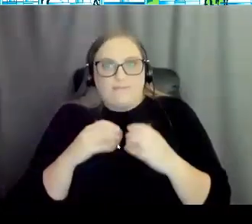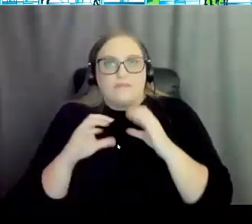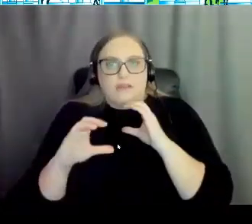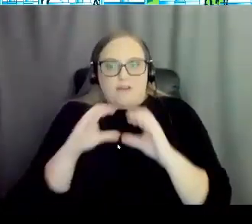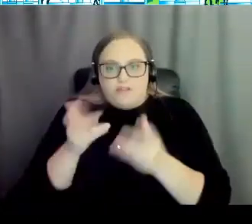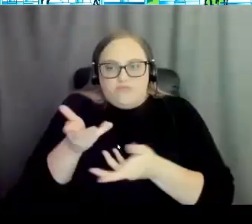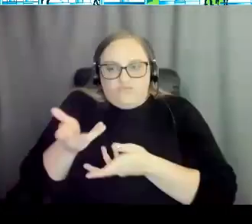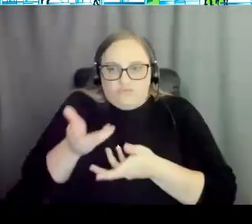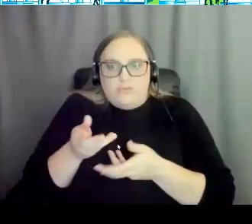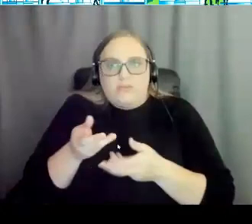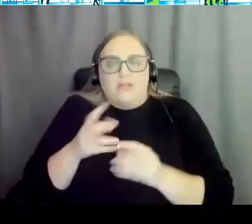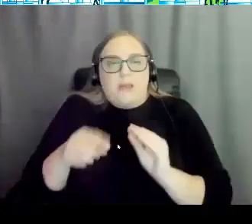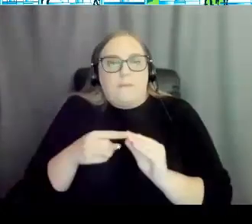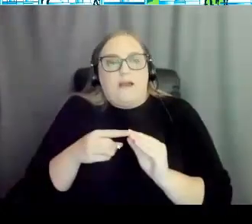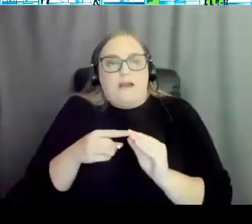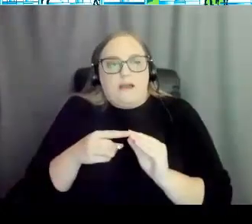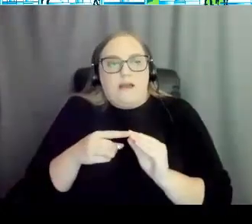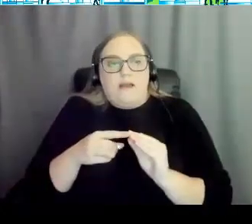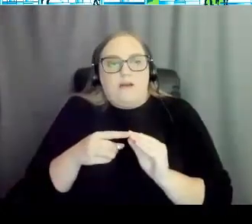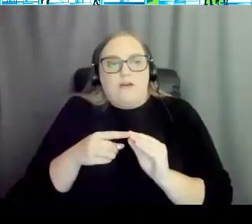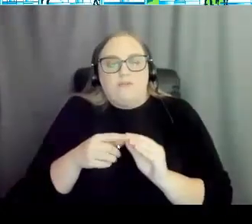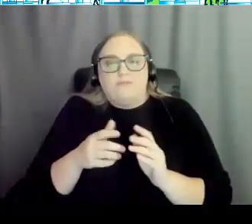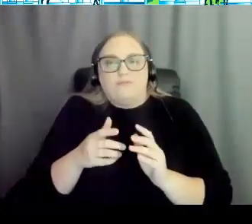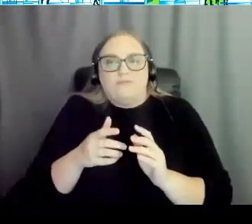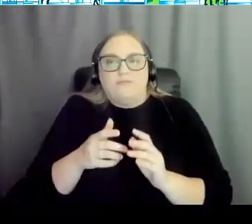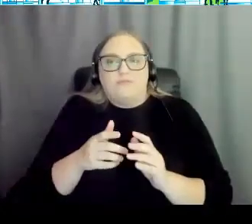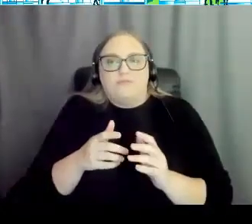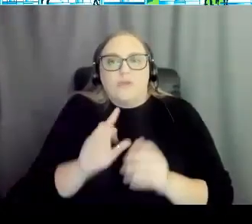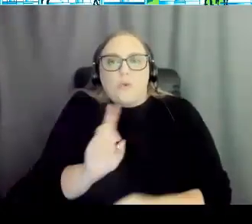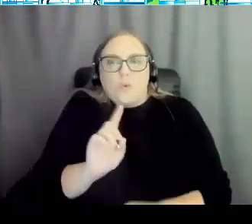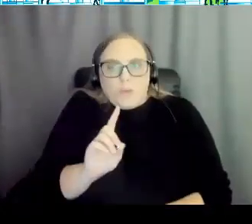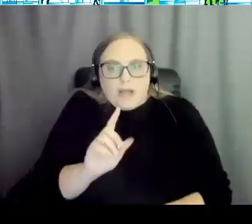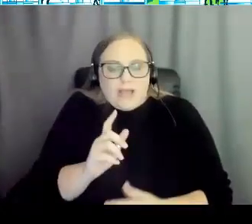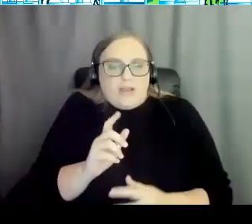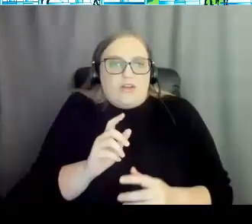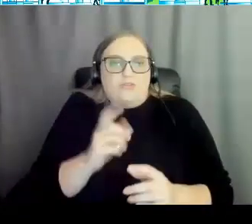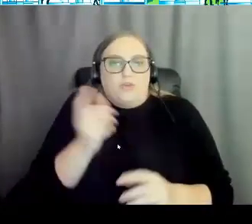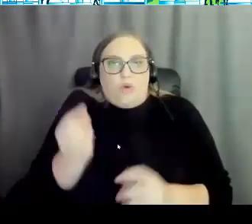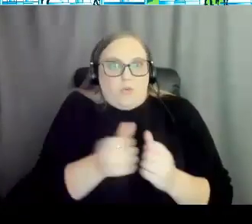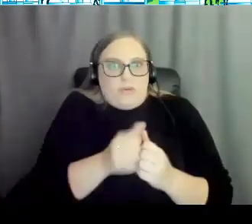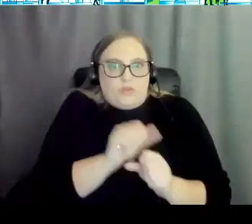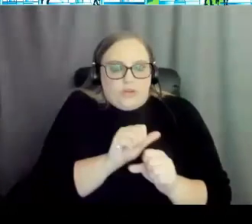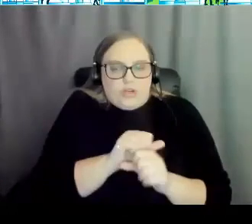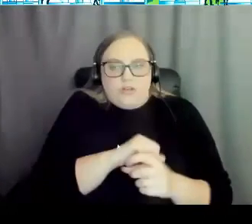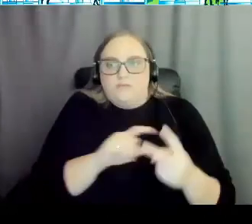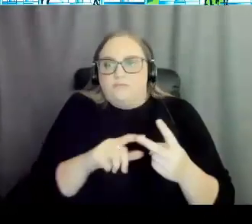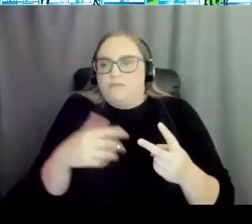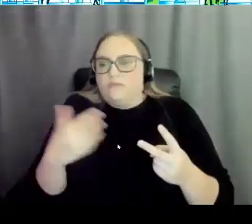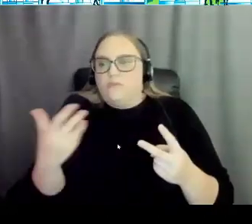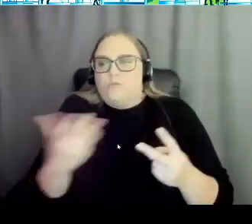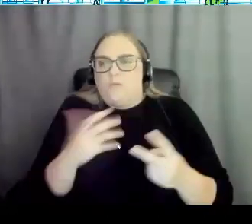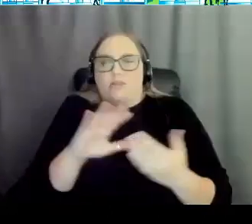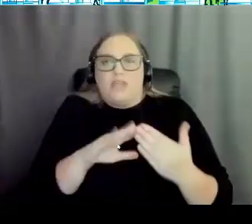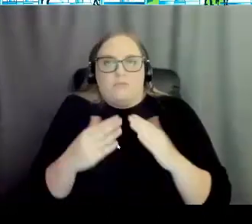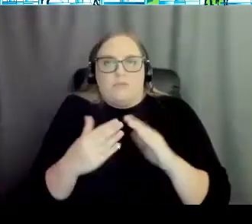conversations about where they would go with their work, or what their community is